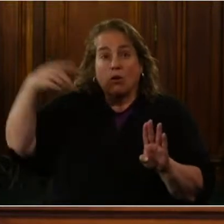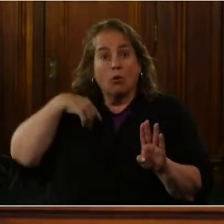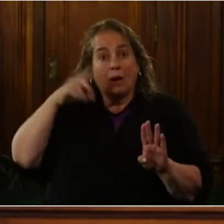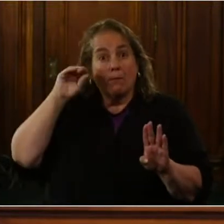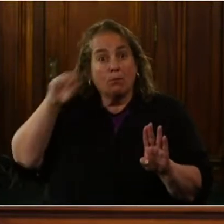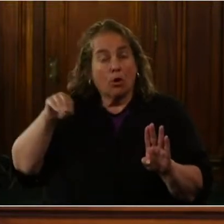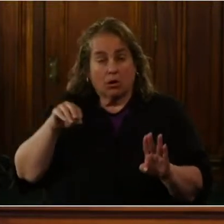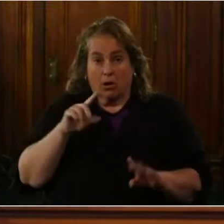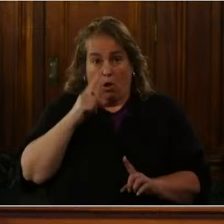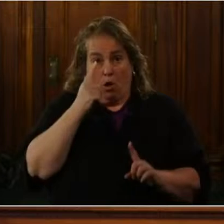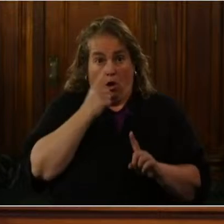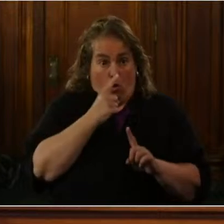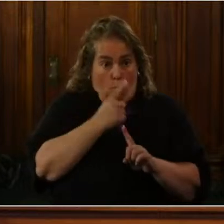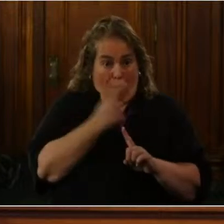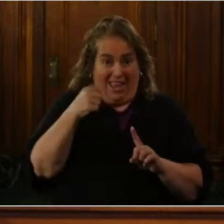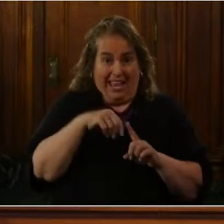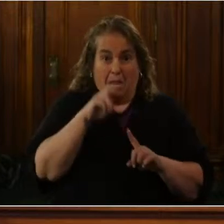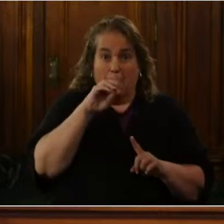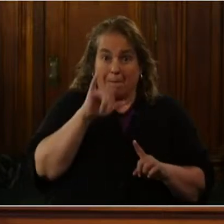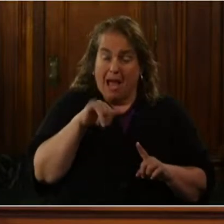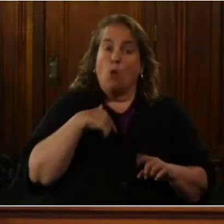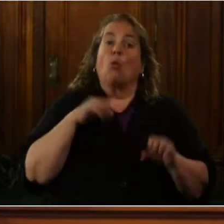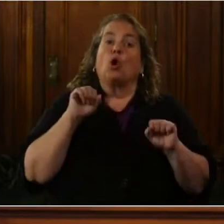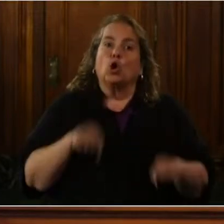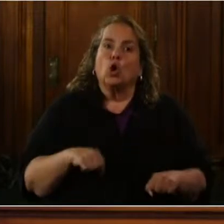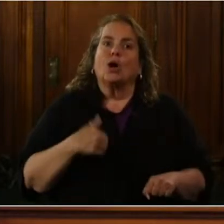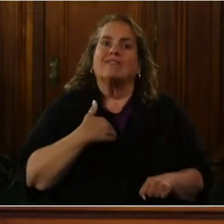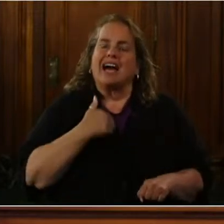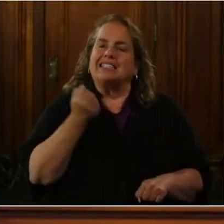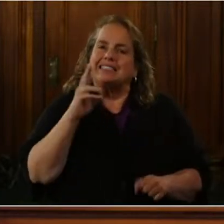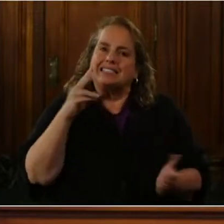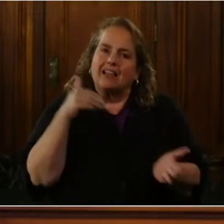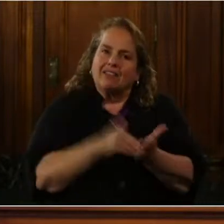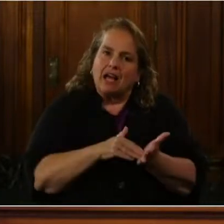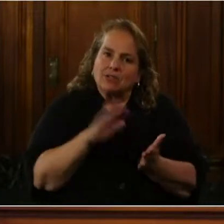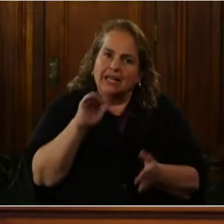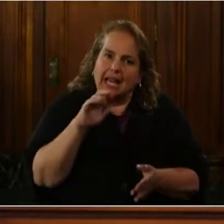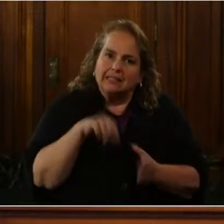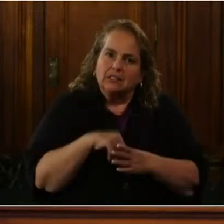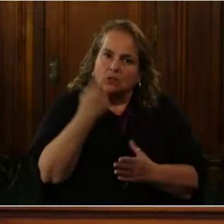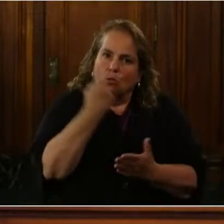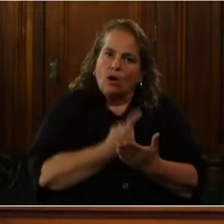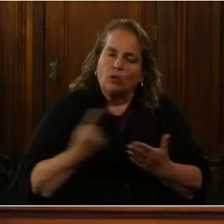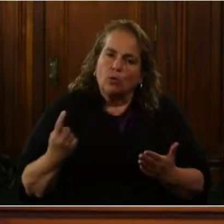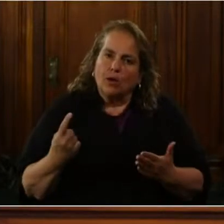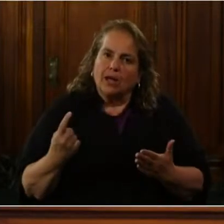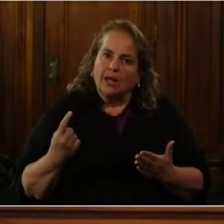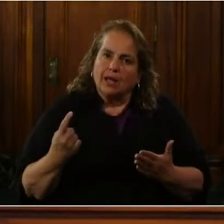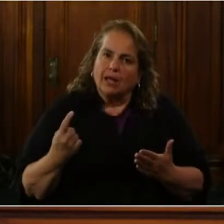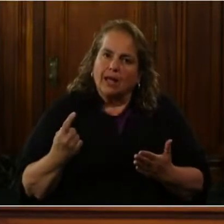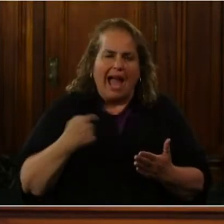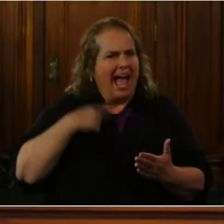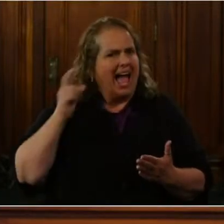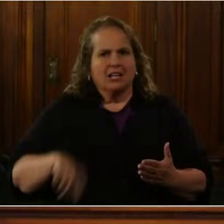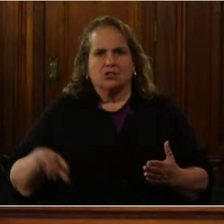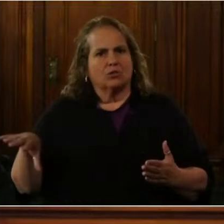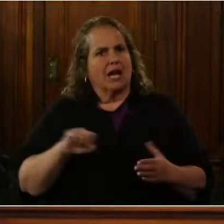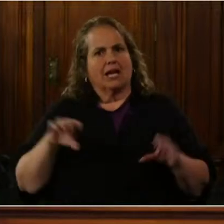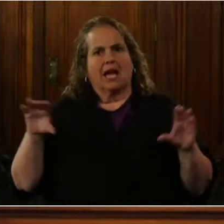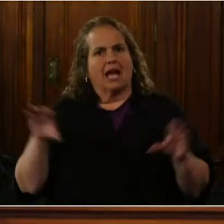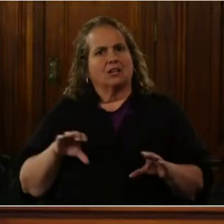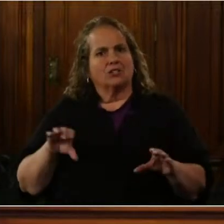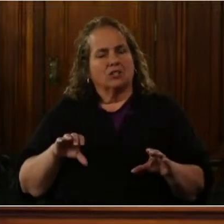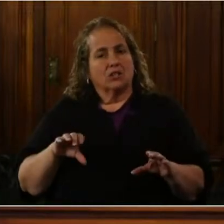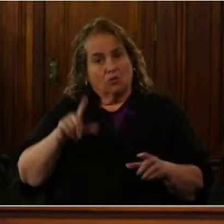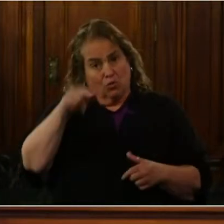by a week in May, we would have had 16,000 new cases in 1 week? And do you also remember when we walked through the presentation